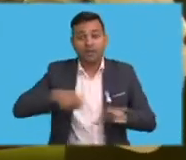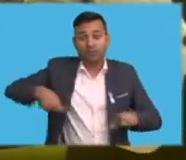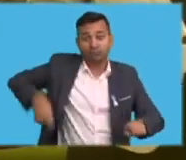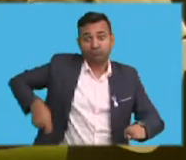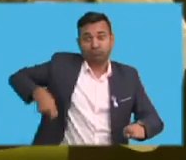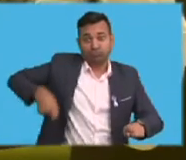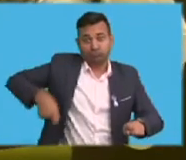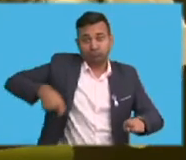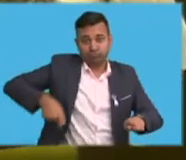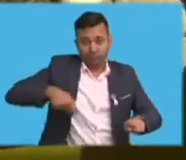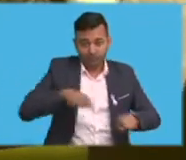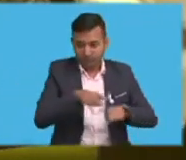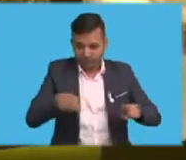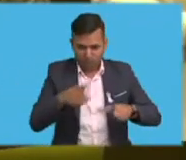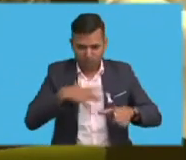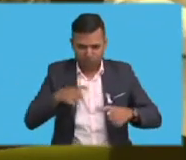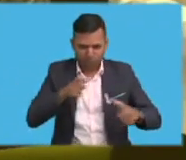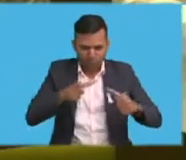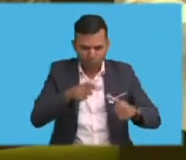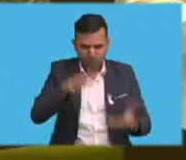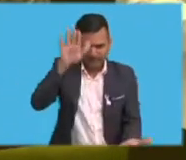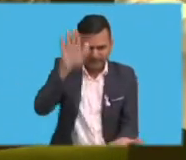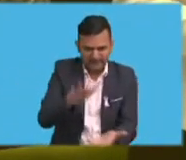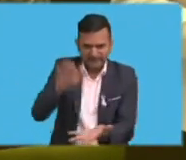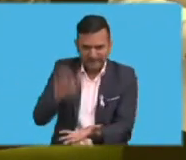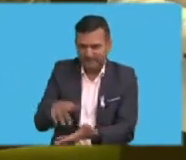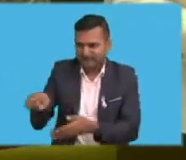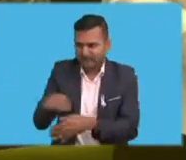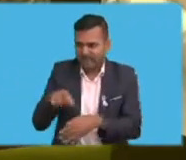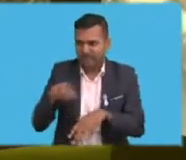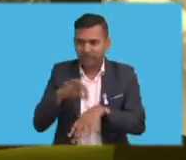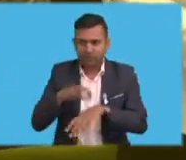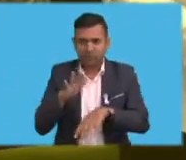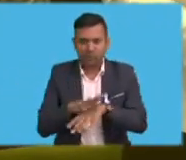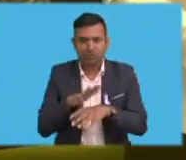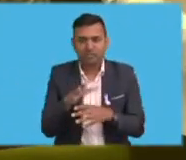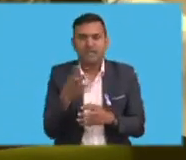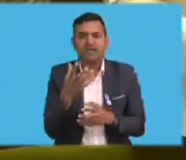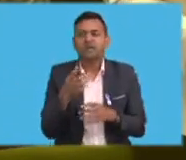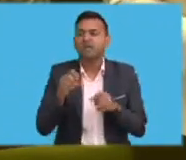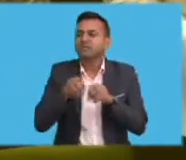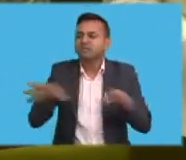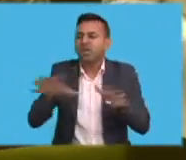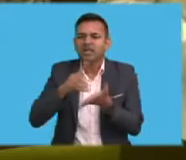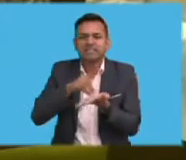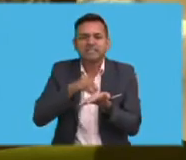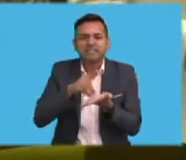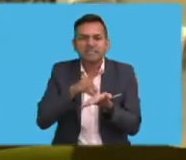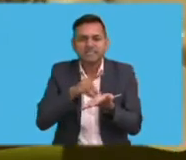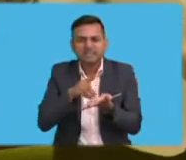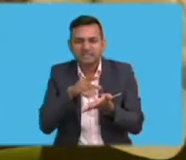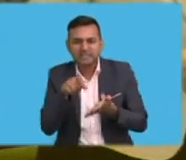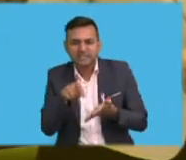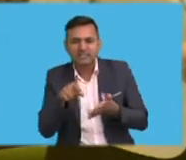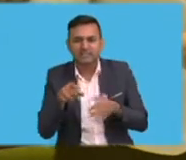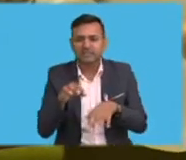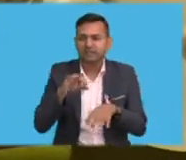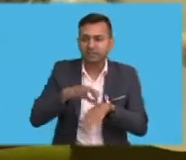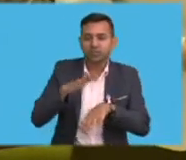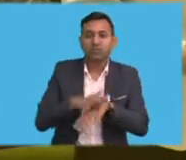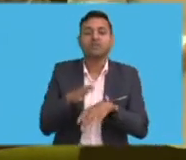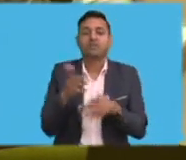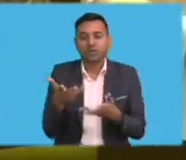control. The basic and primary solution is to destroy the breeding grounds, and that is what we are promoting, and to keep